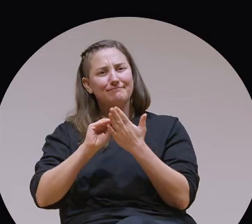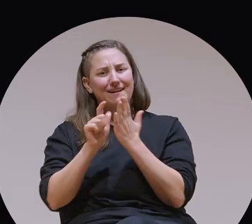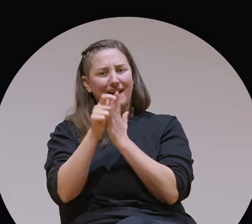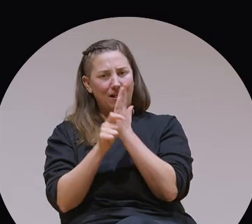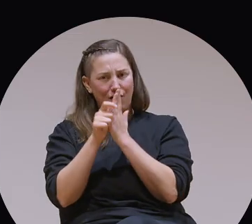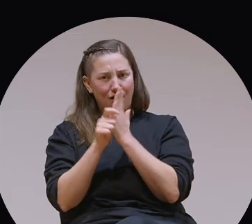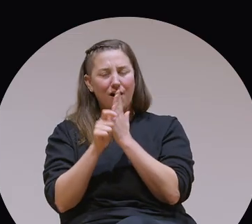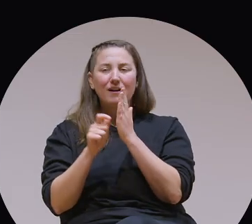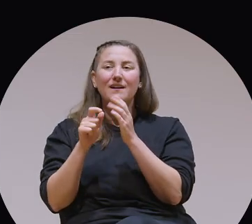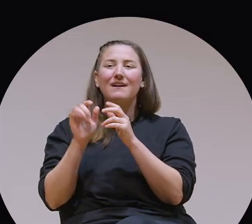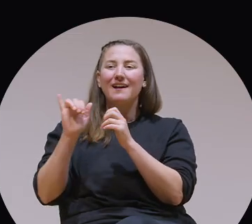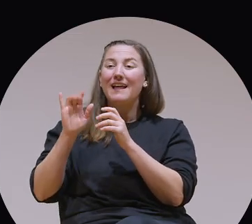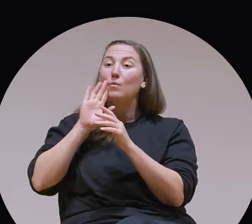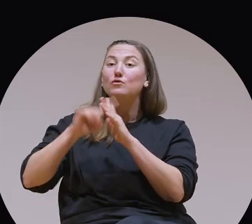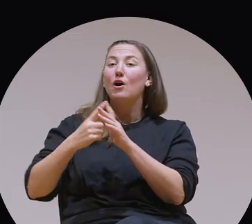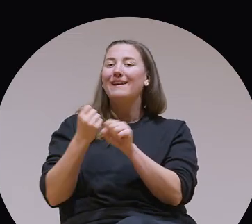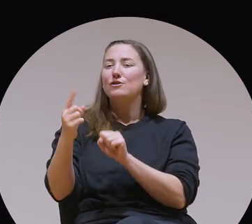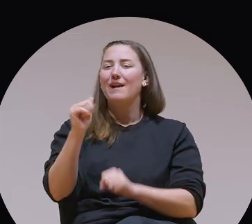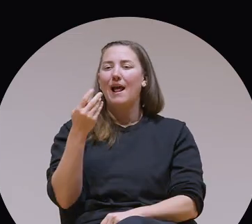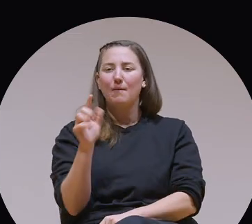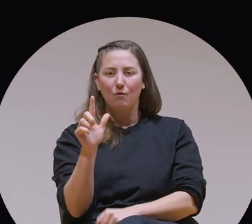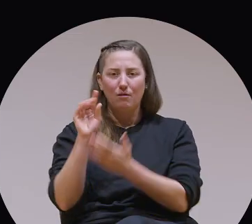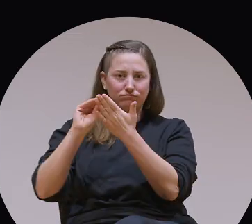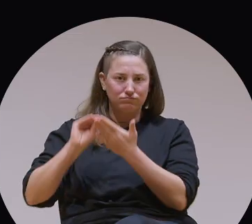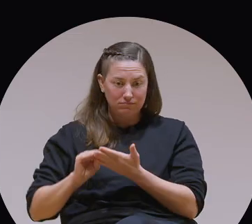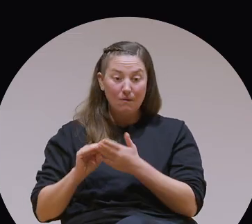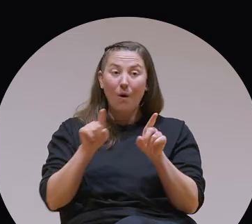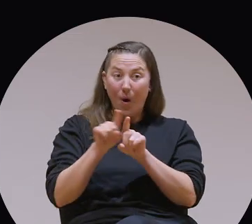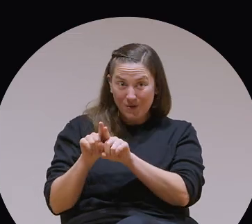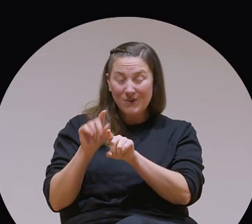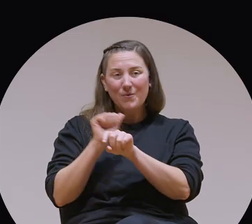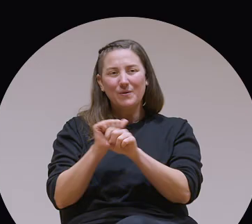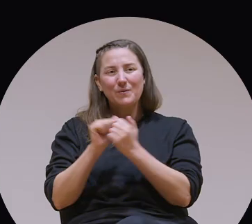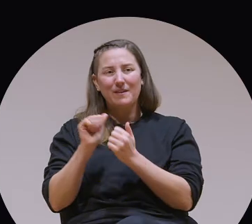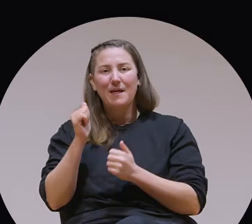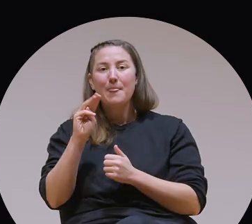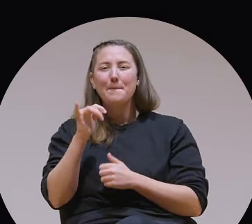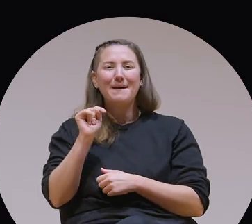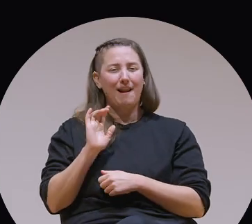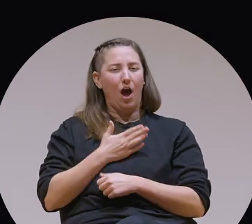Met and the Greek government in April next year. And they're also working with the Met's scientific